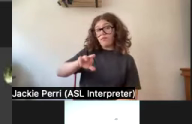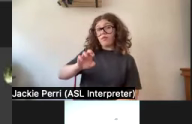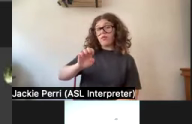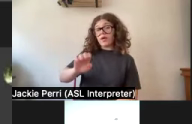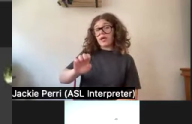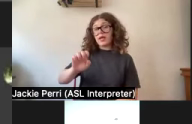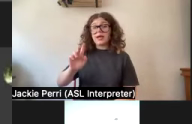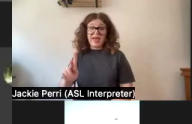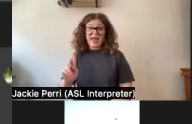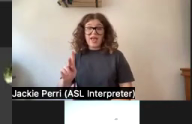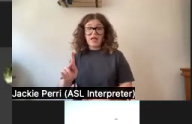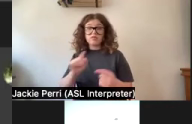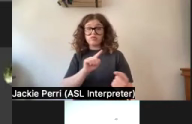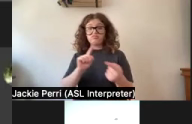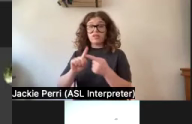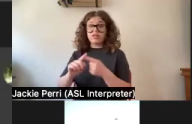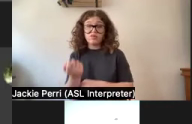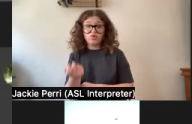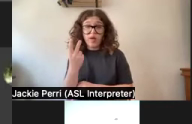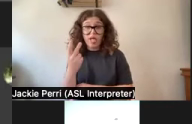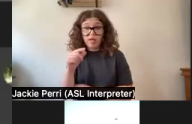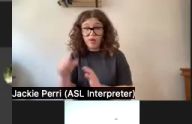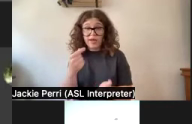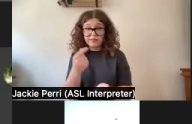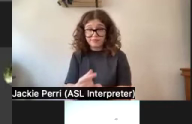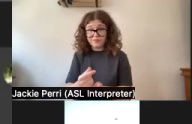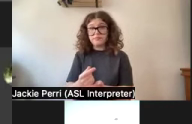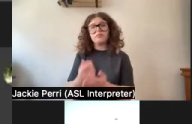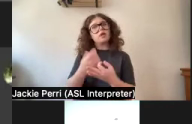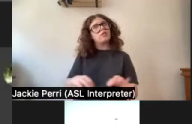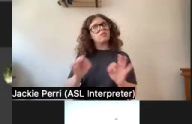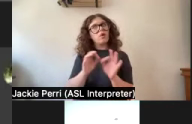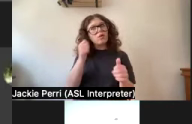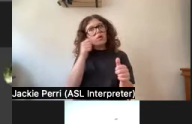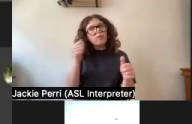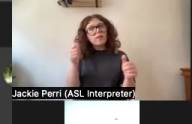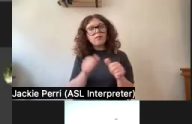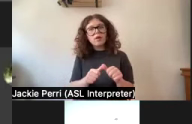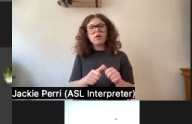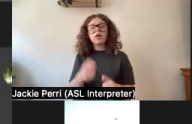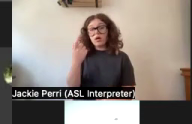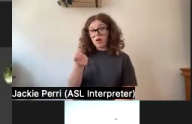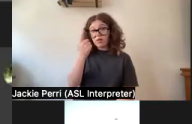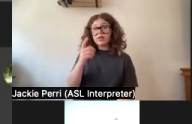grade. And the important thing to note is that that comprehensive sexual health education